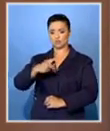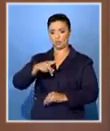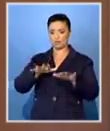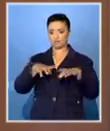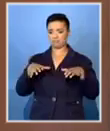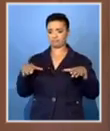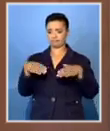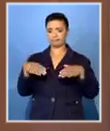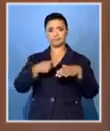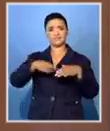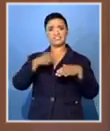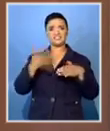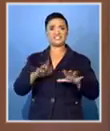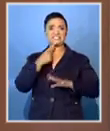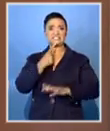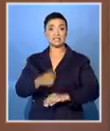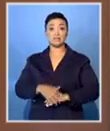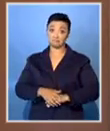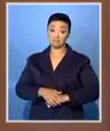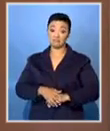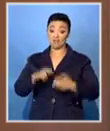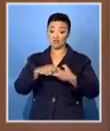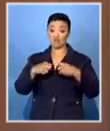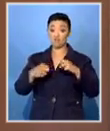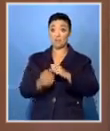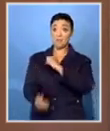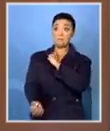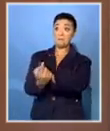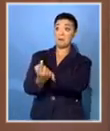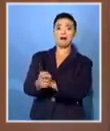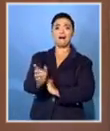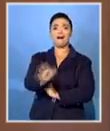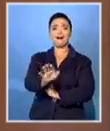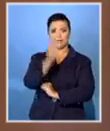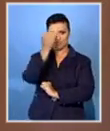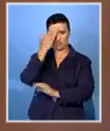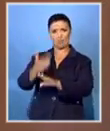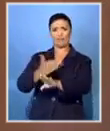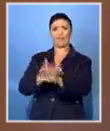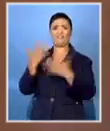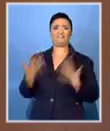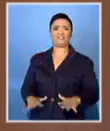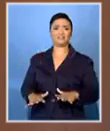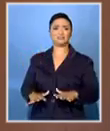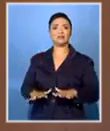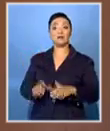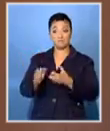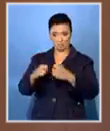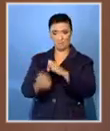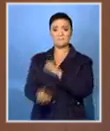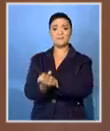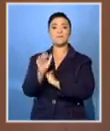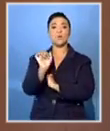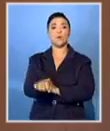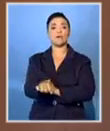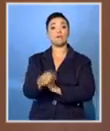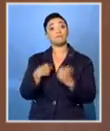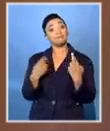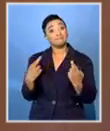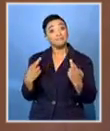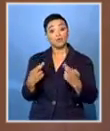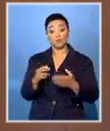that this is a self-created problem. So we're happy that it is going to be as short as possible,